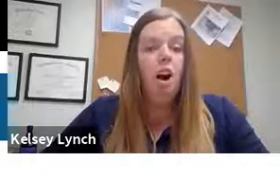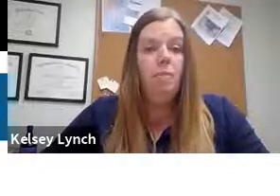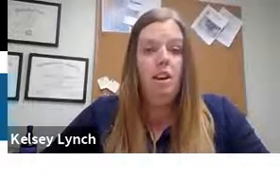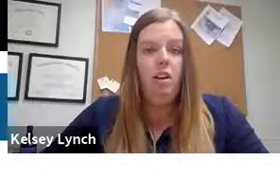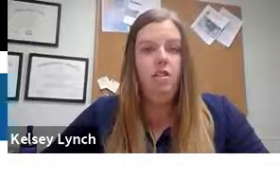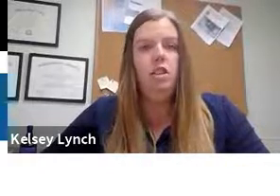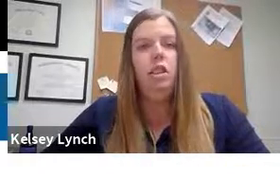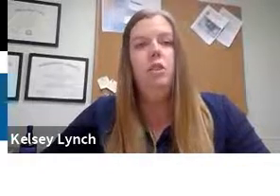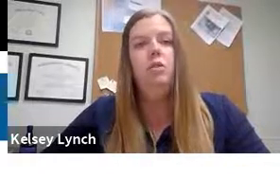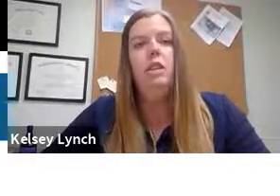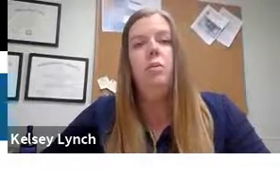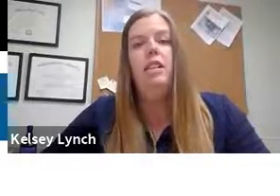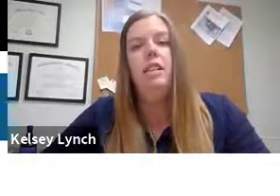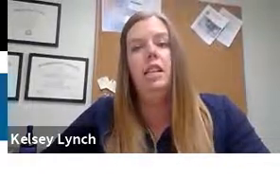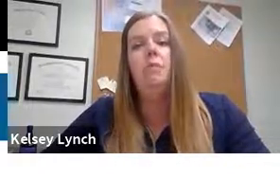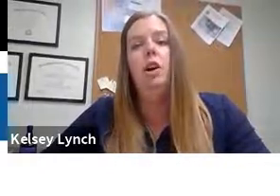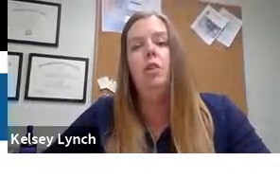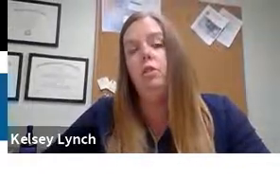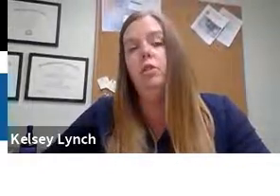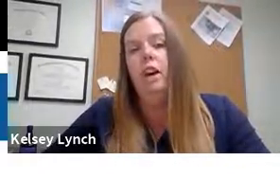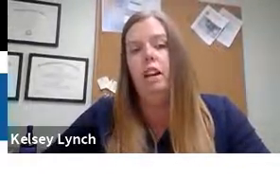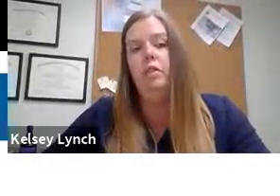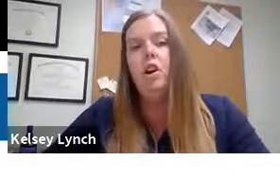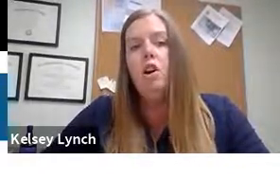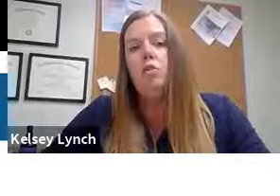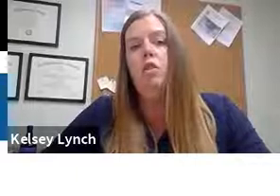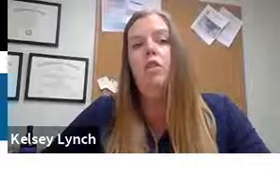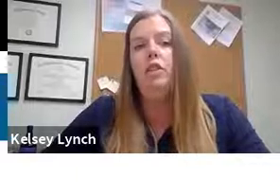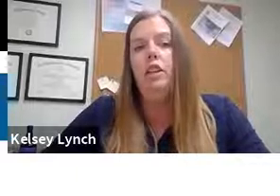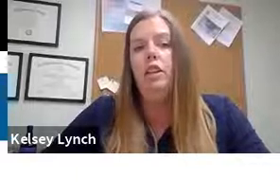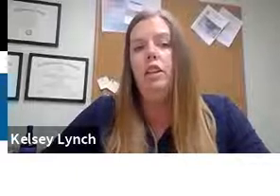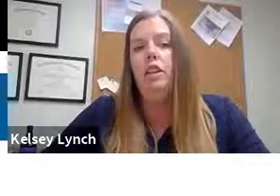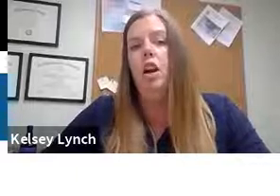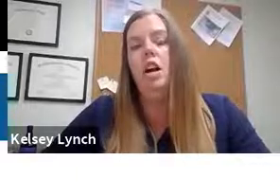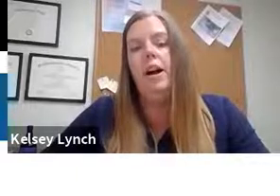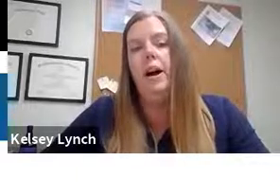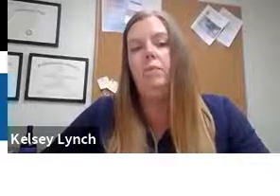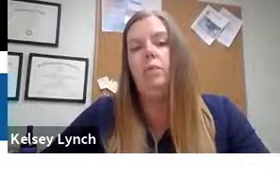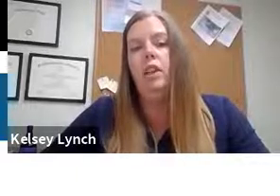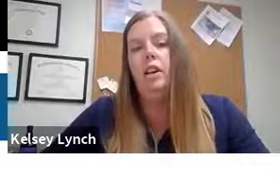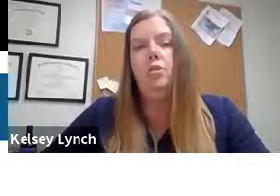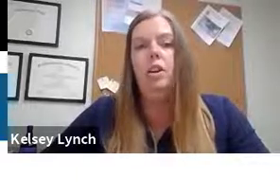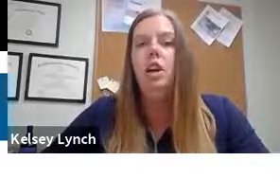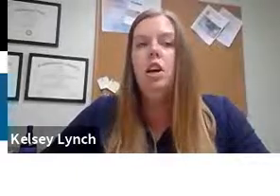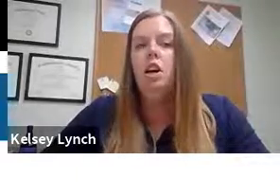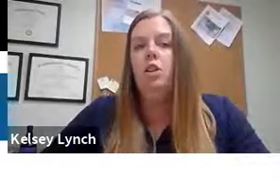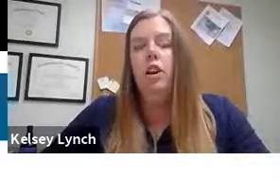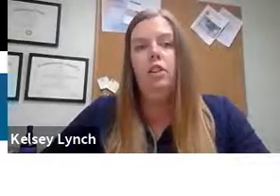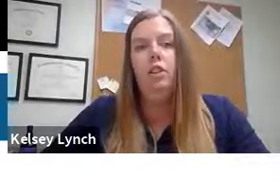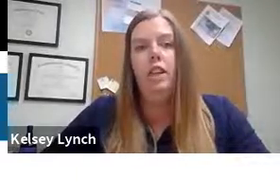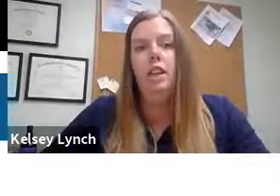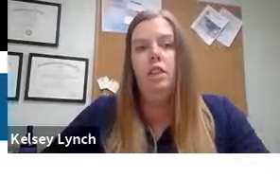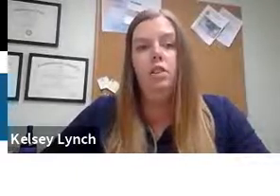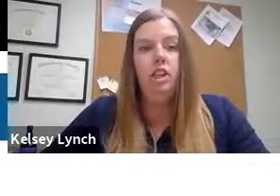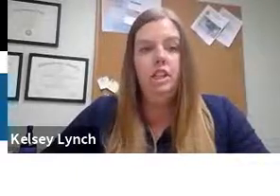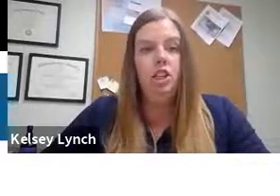they are being referred to. So we see them go through that kind of revolving door. So I think when, kind